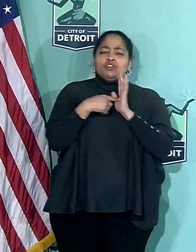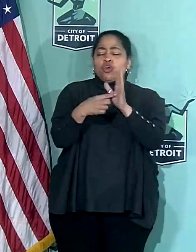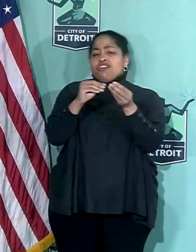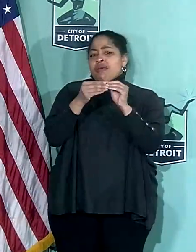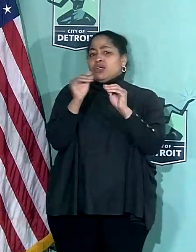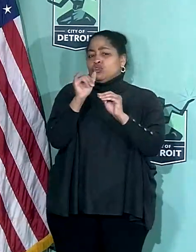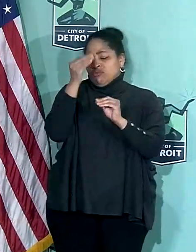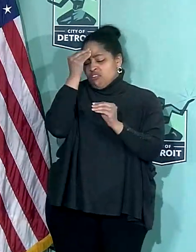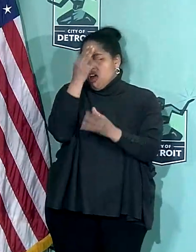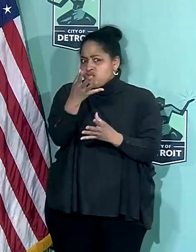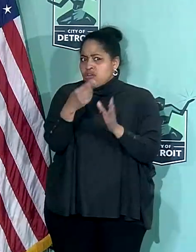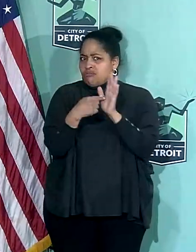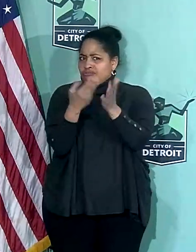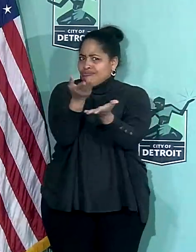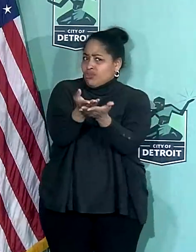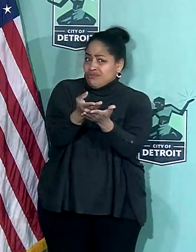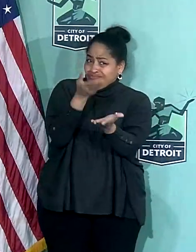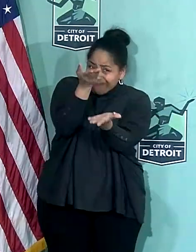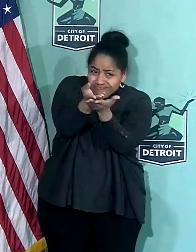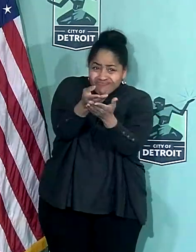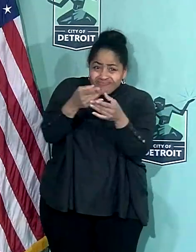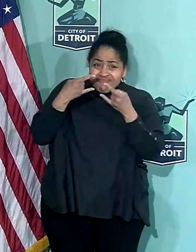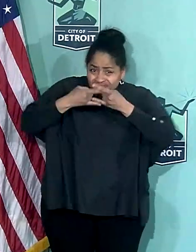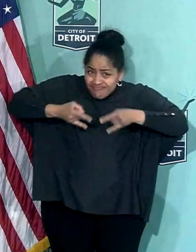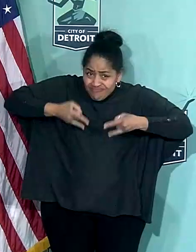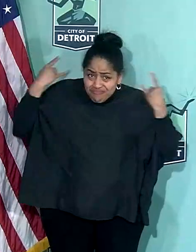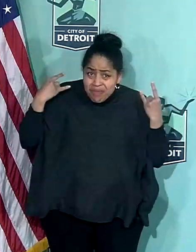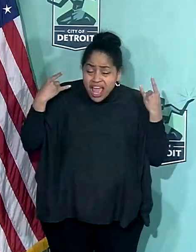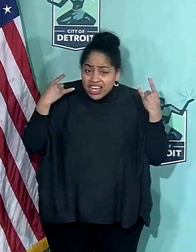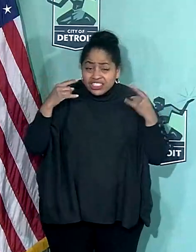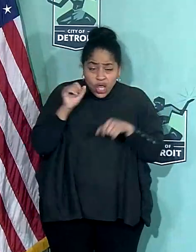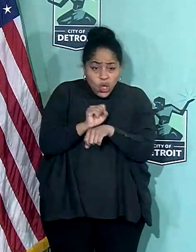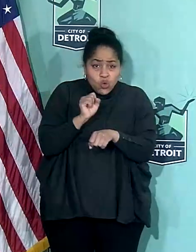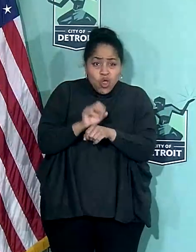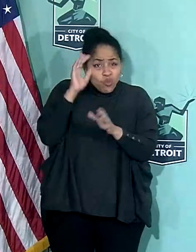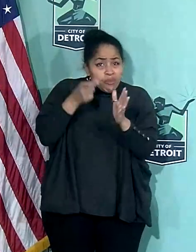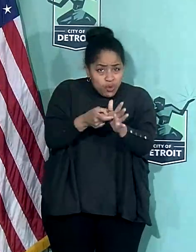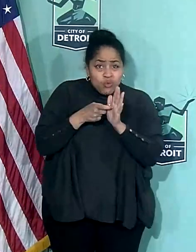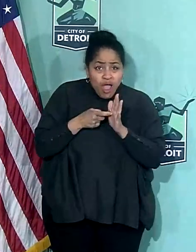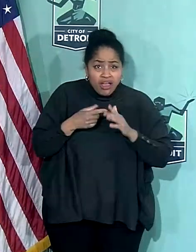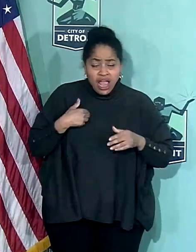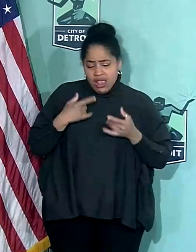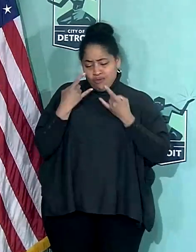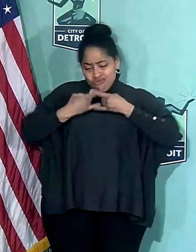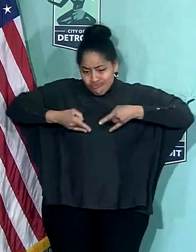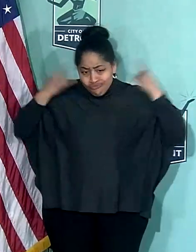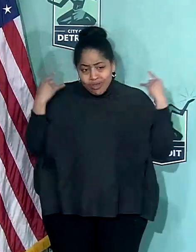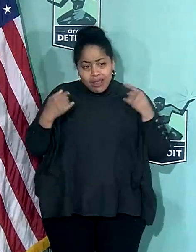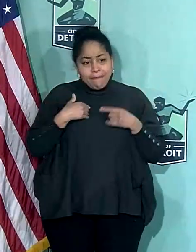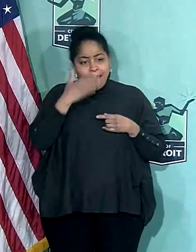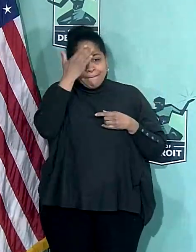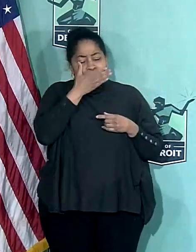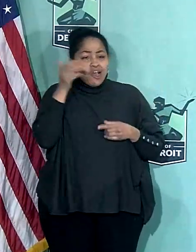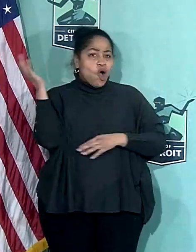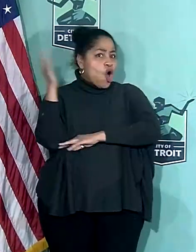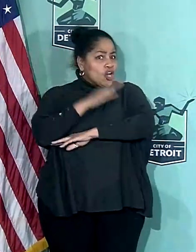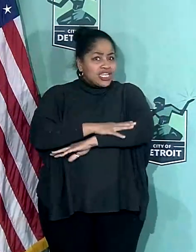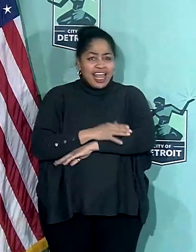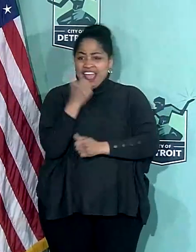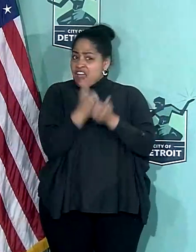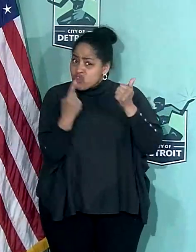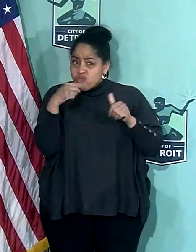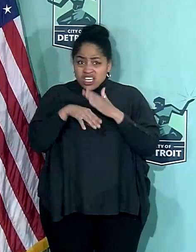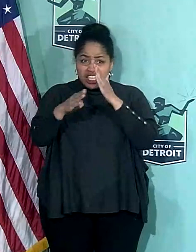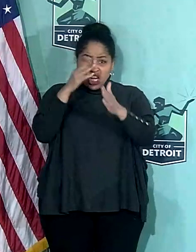this. Wearing a mask at work is going to be second nature. I wear my surgical mask all day. So does everybody in City Hall.